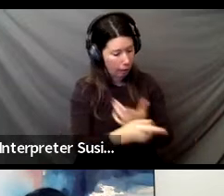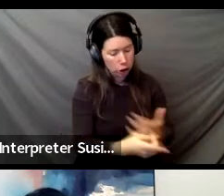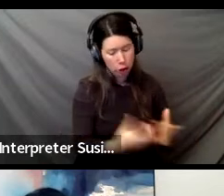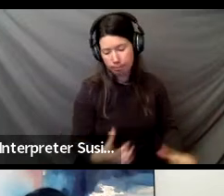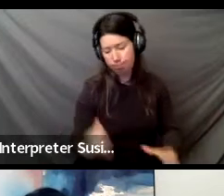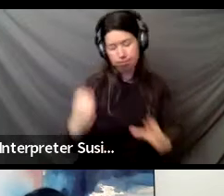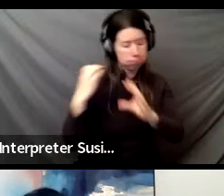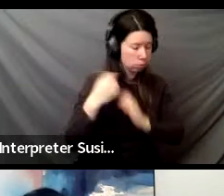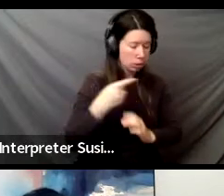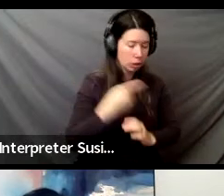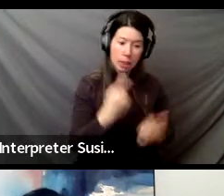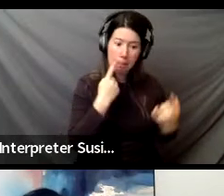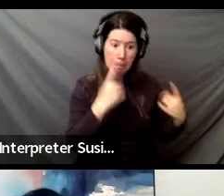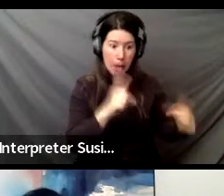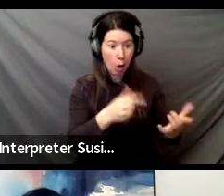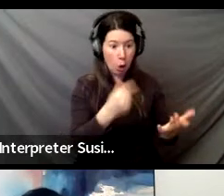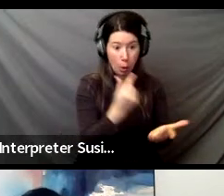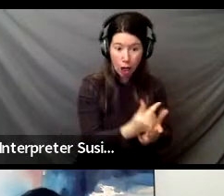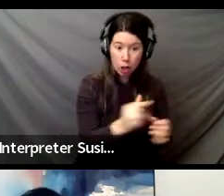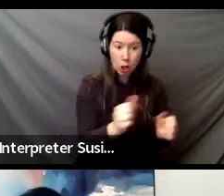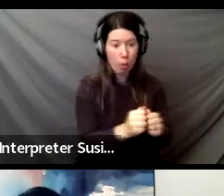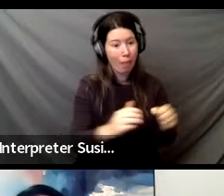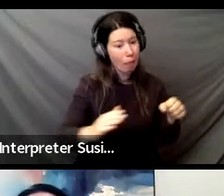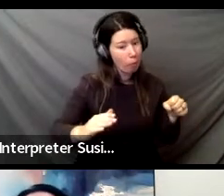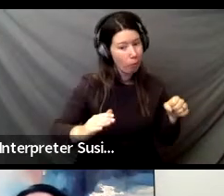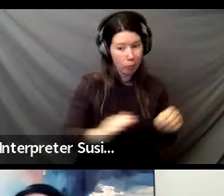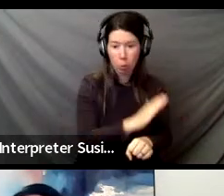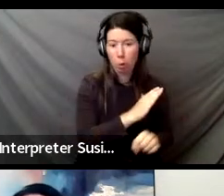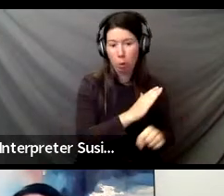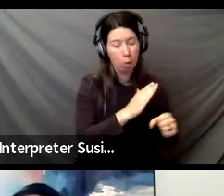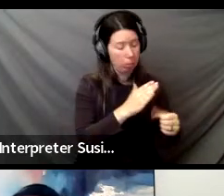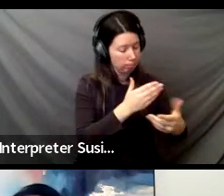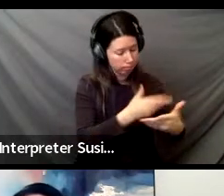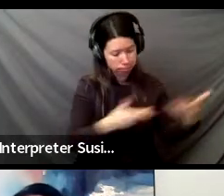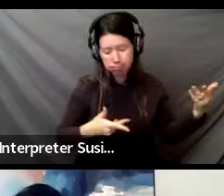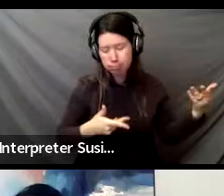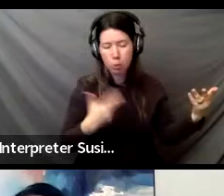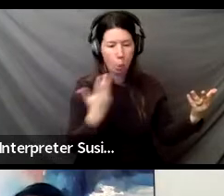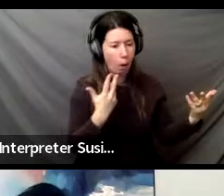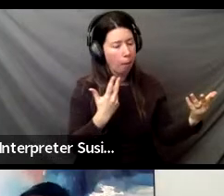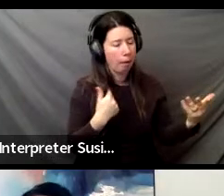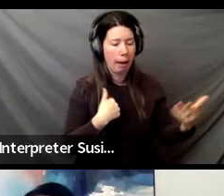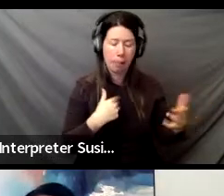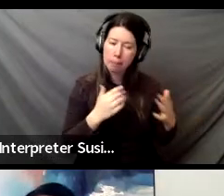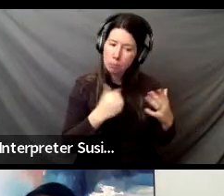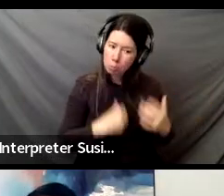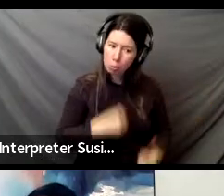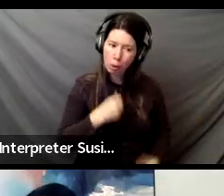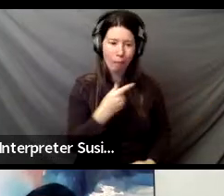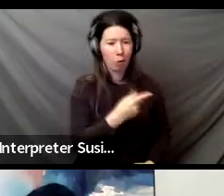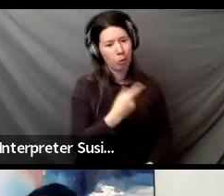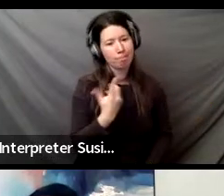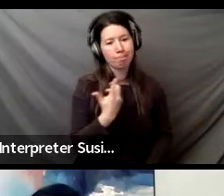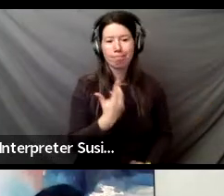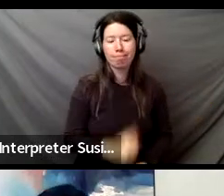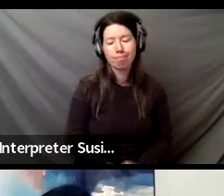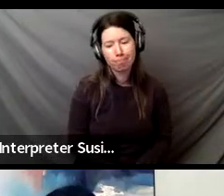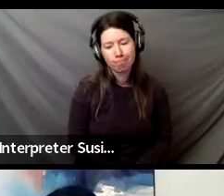she graduate, but she graduated with a 4.0. So I have to say I'm exceptionally proud of her for that.